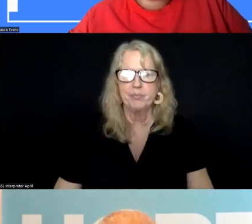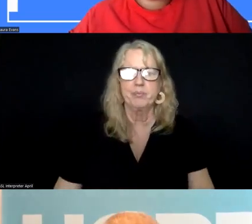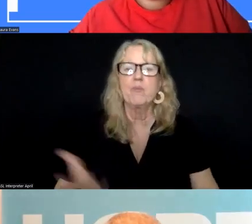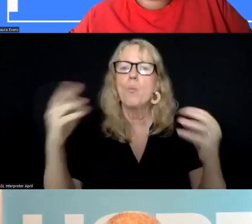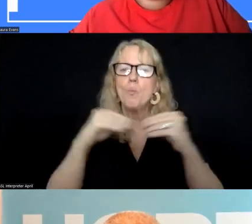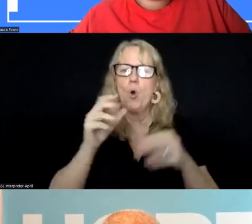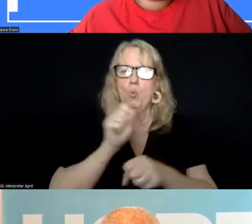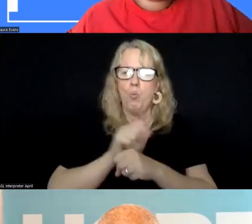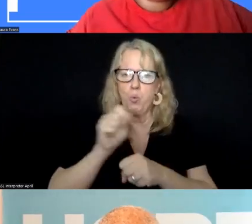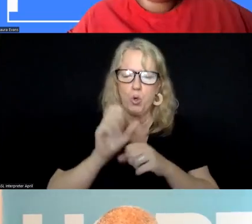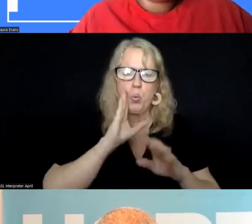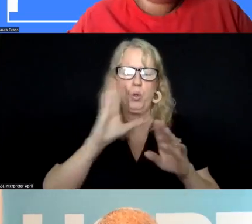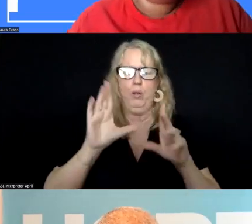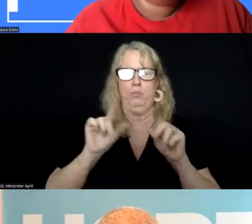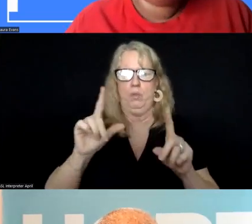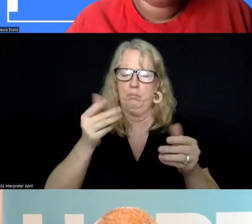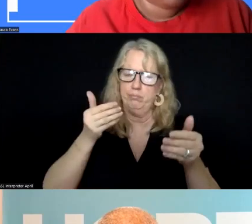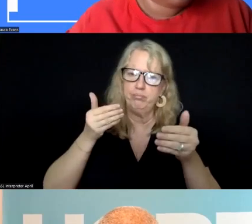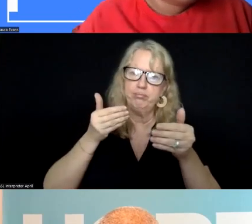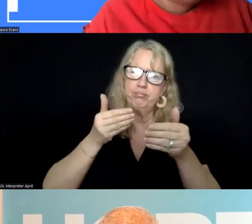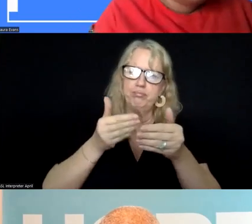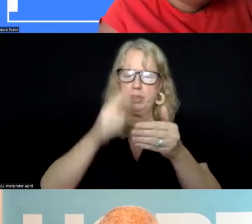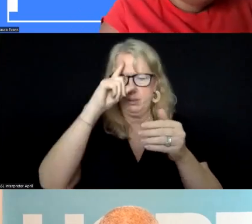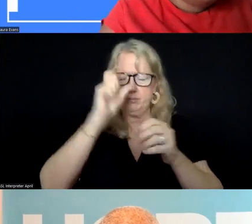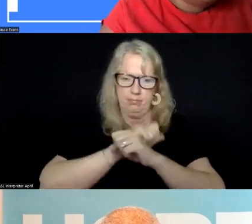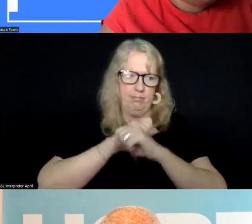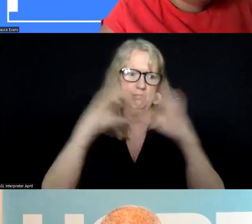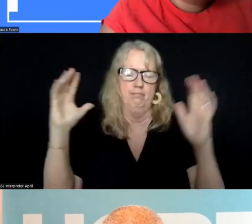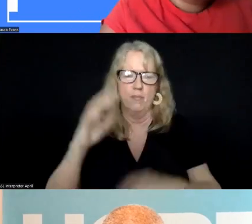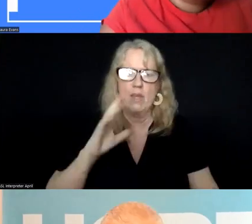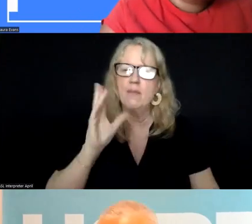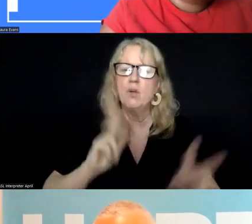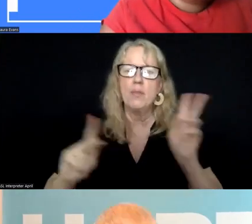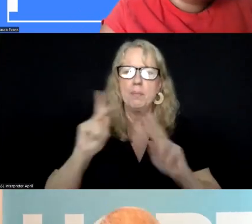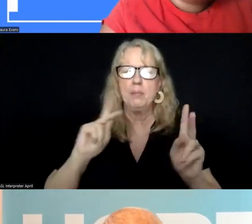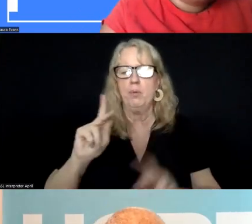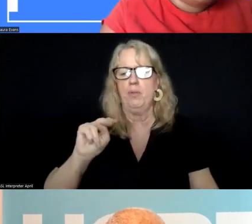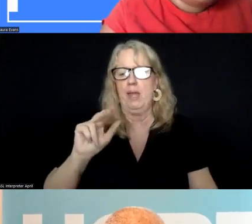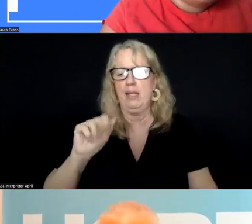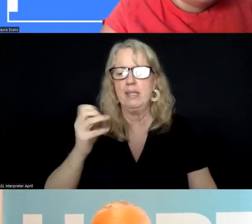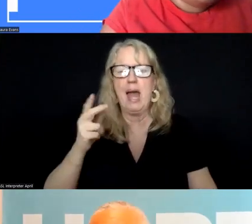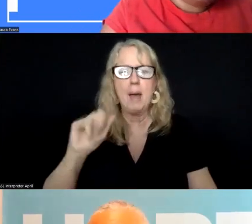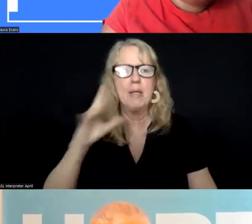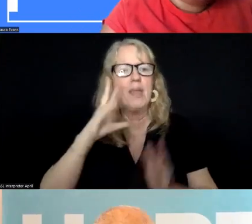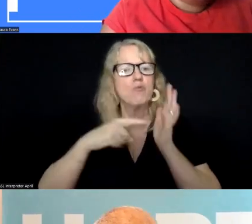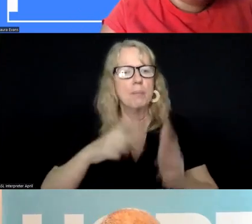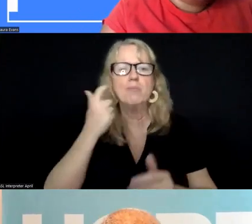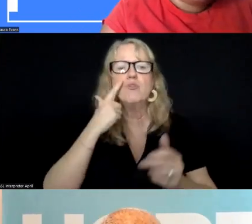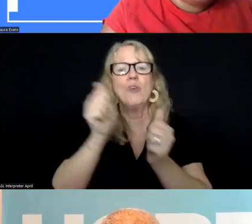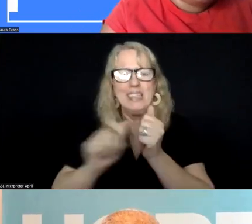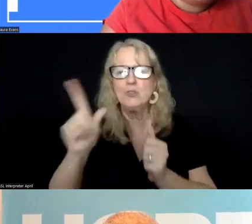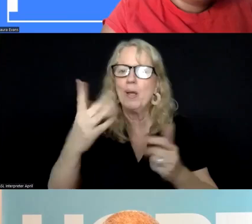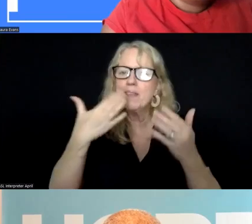work to be done, we're getting closer and closer to that vision. For that and for all the people NAMI represents, I say thank you to each and every one of